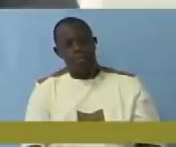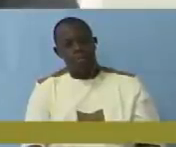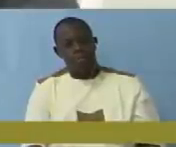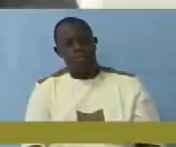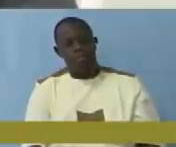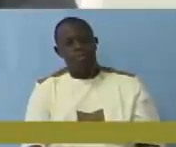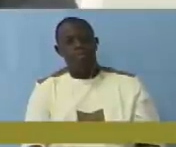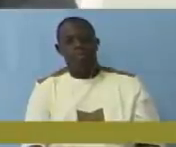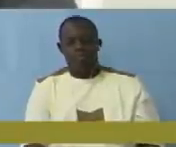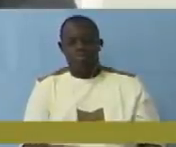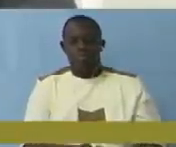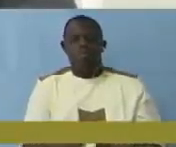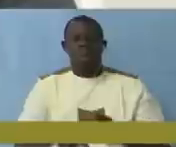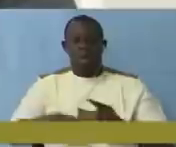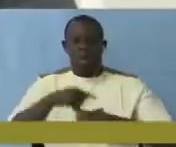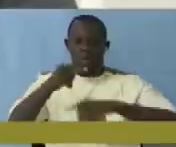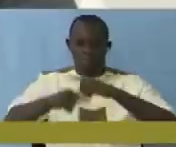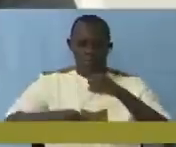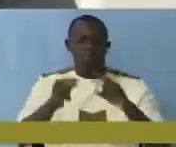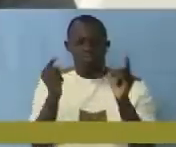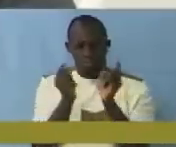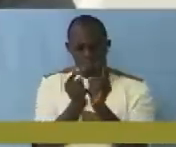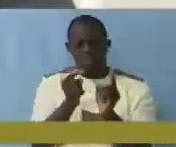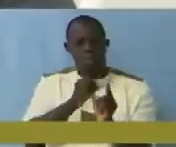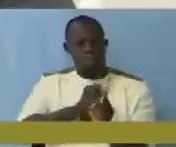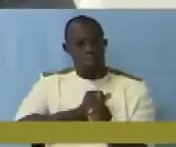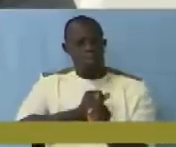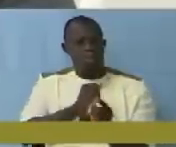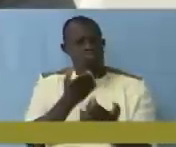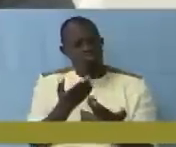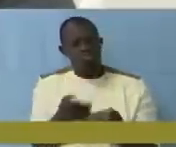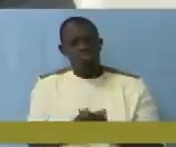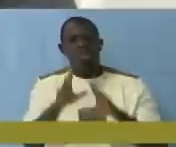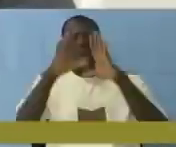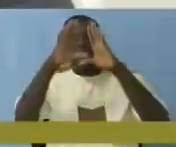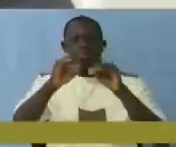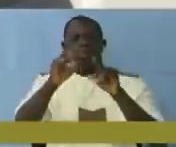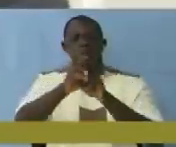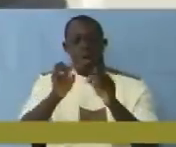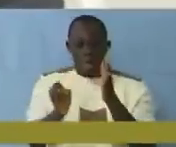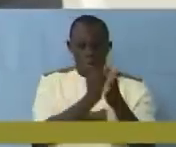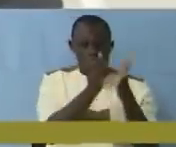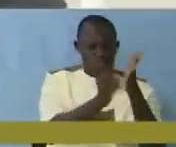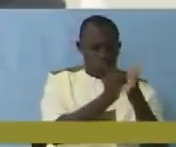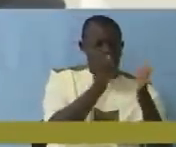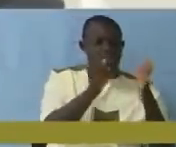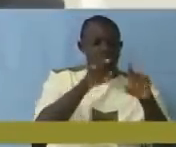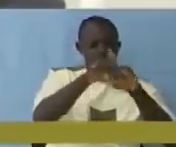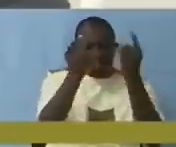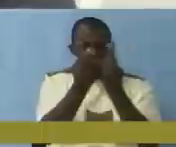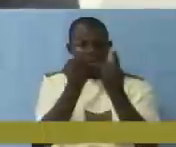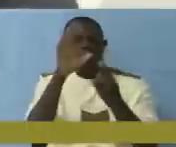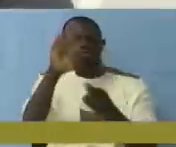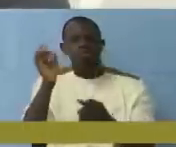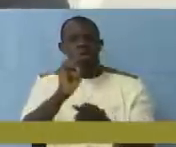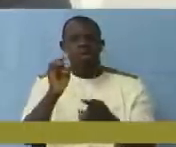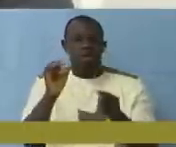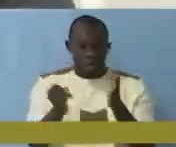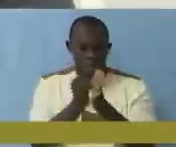would eventually find it themselves at the investigations department for investigations.